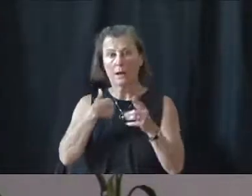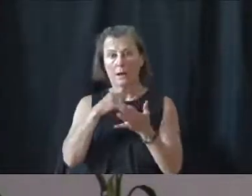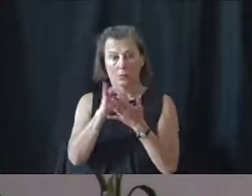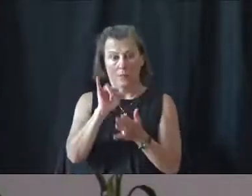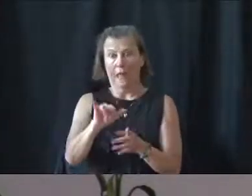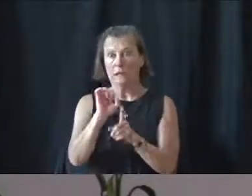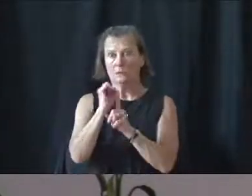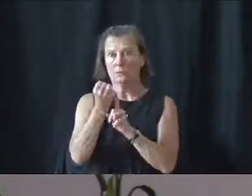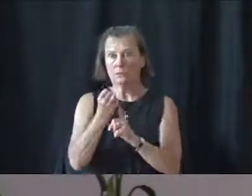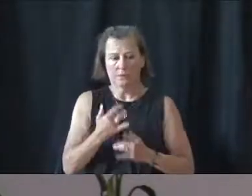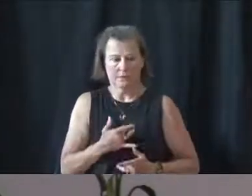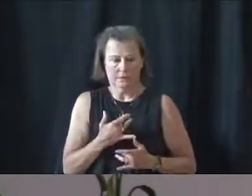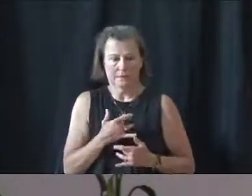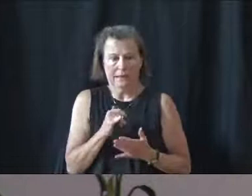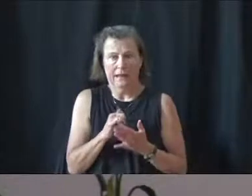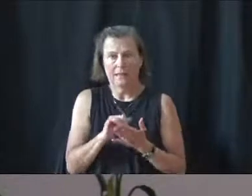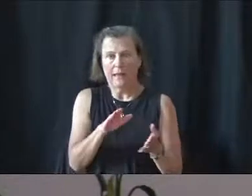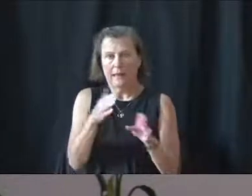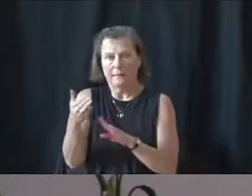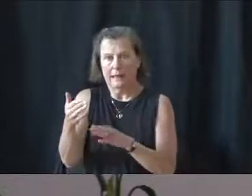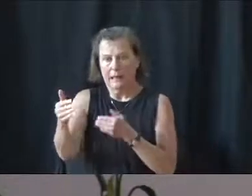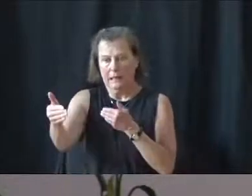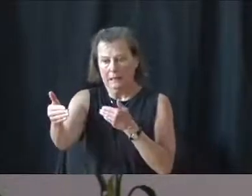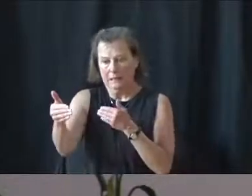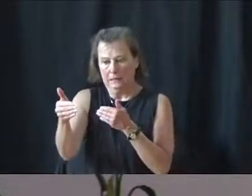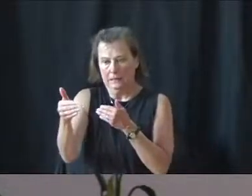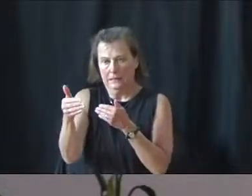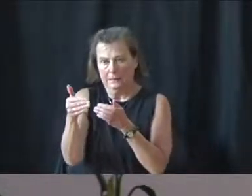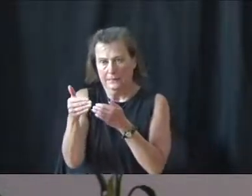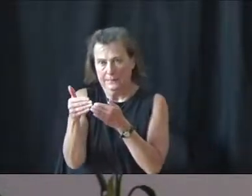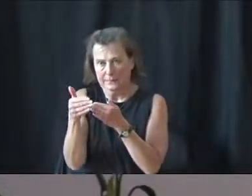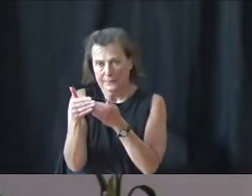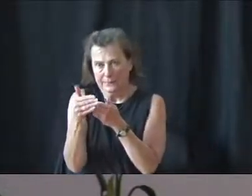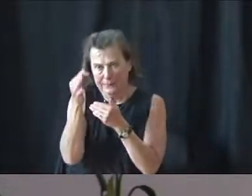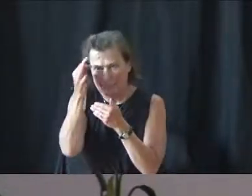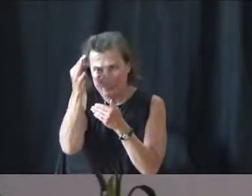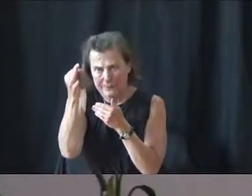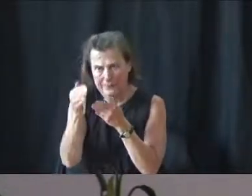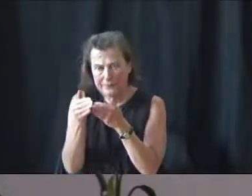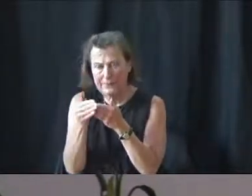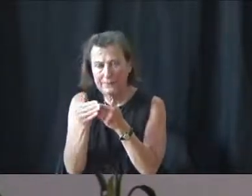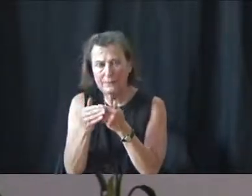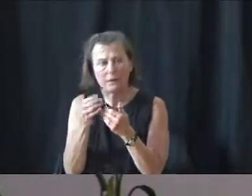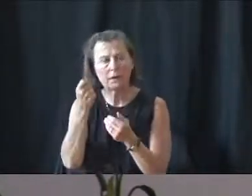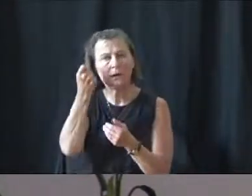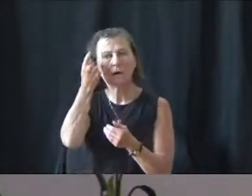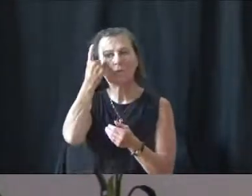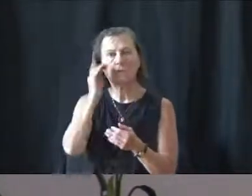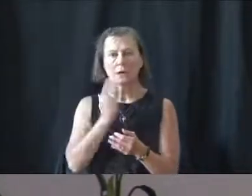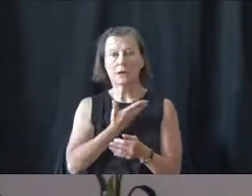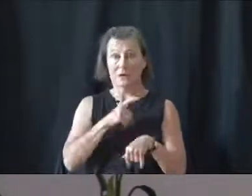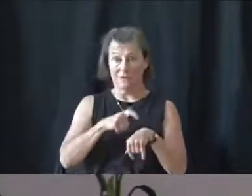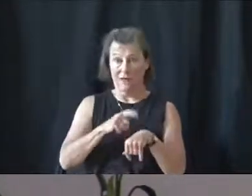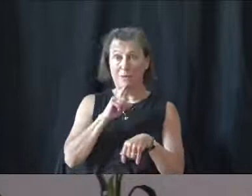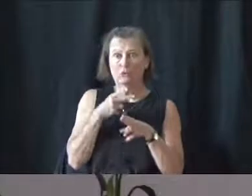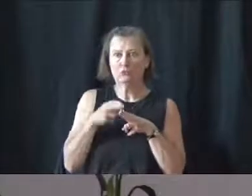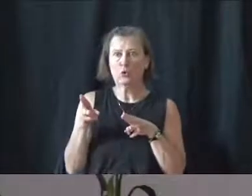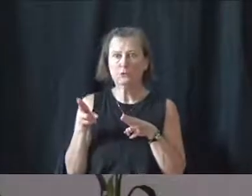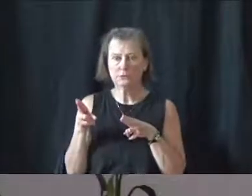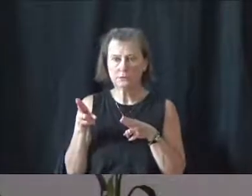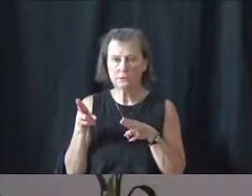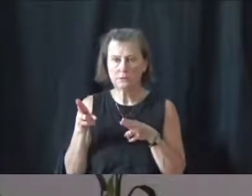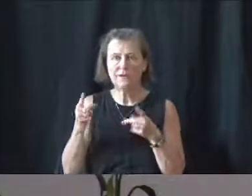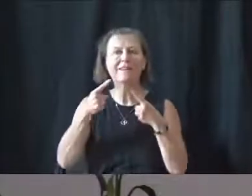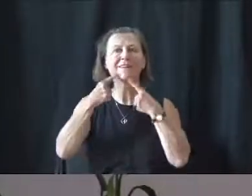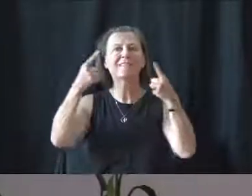it's the sense that death is near, the realization that our time is short. There's that